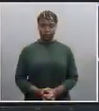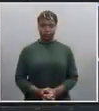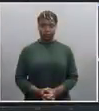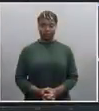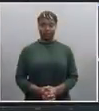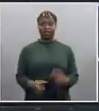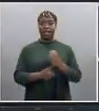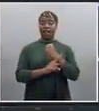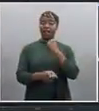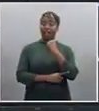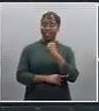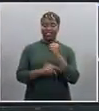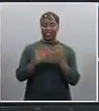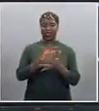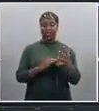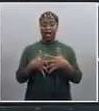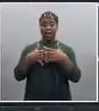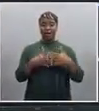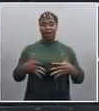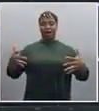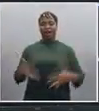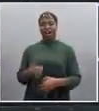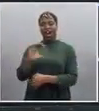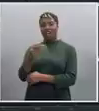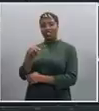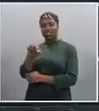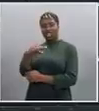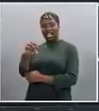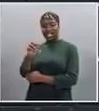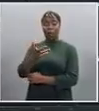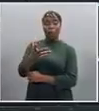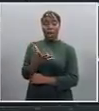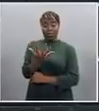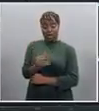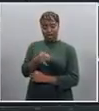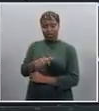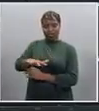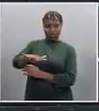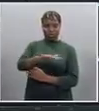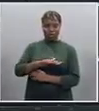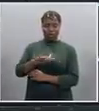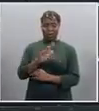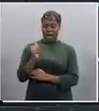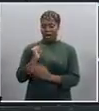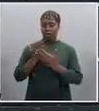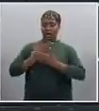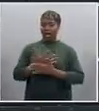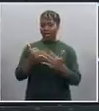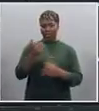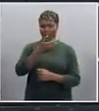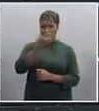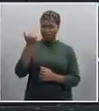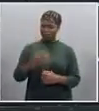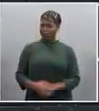And finally, American hip-hop artist Chance the Rapper rocked the Ticket Pro Dome in Johannesburg last night. Now, if you don't know who he